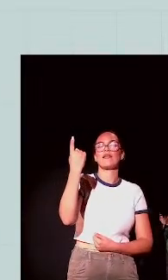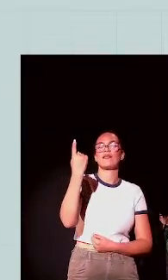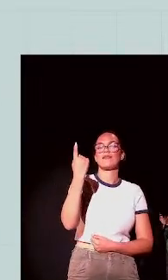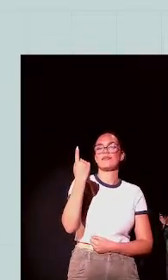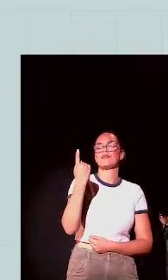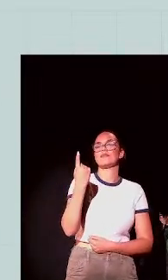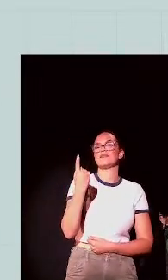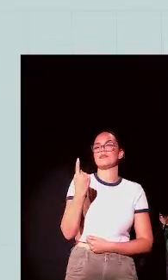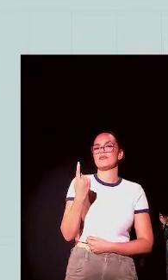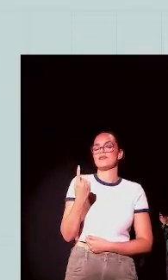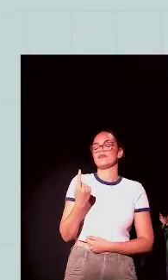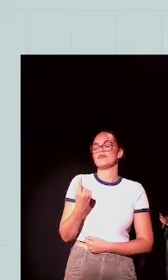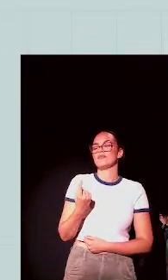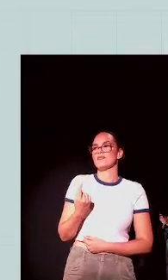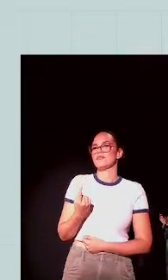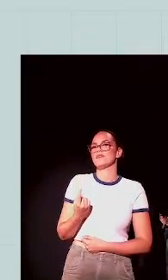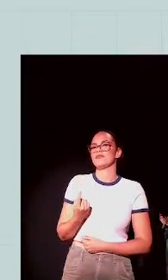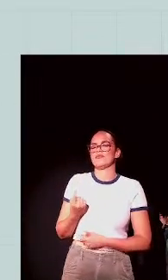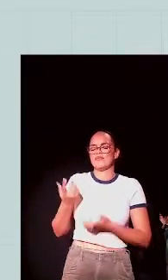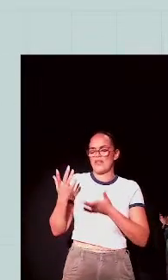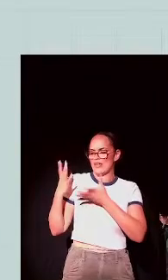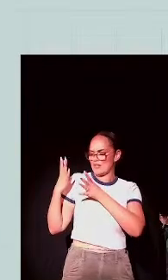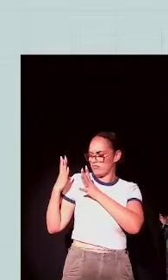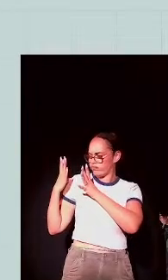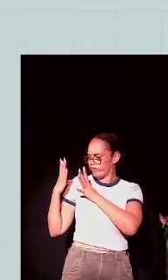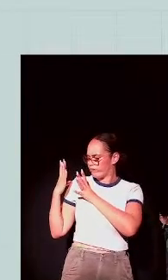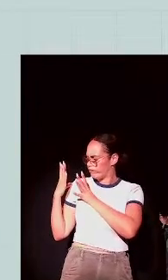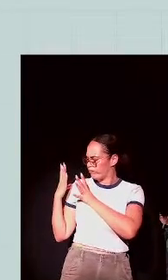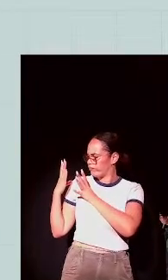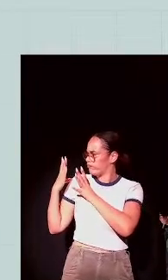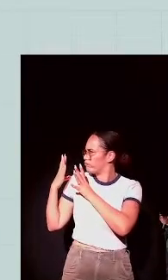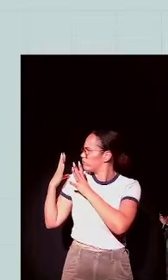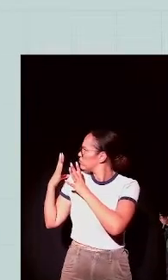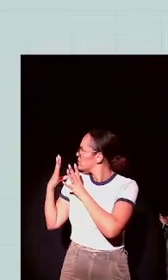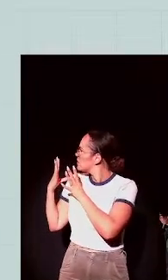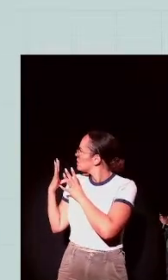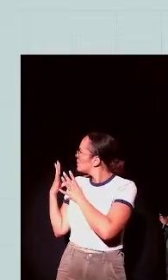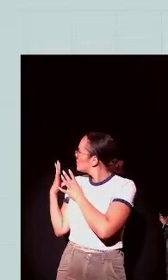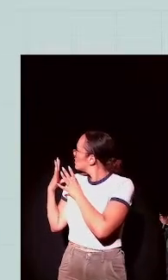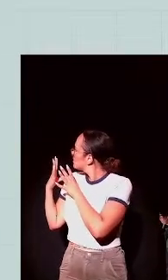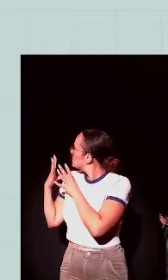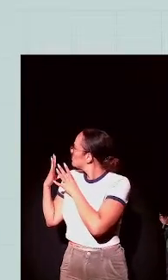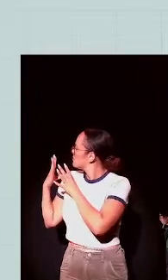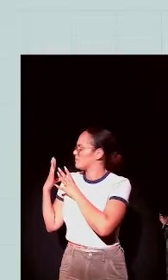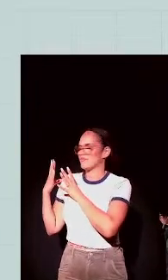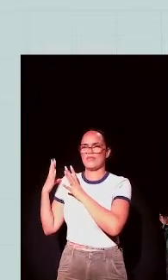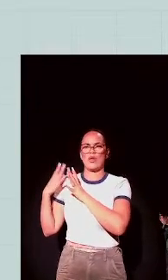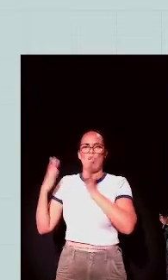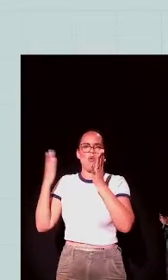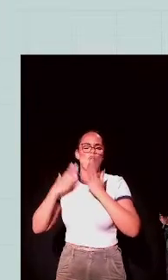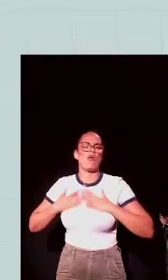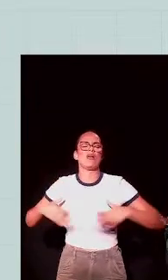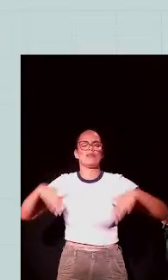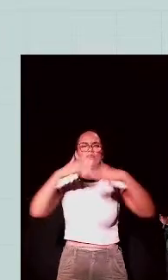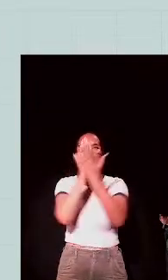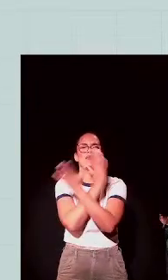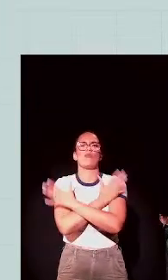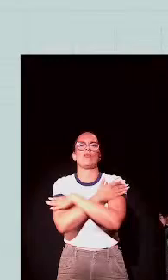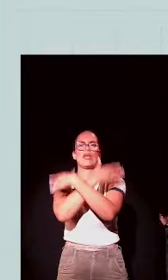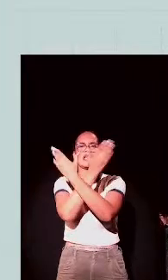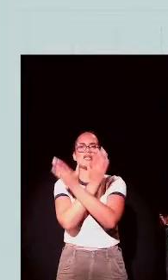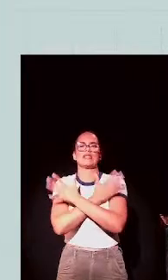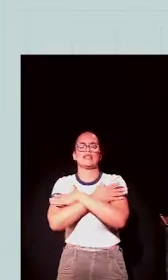weighed heavy, a jolt of spun black matter churns my wings